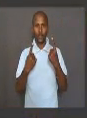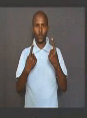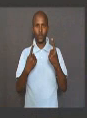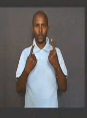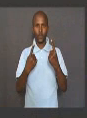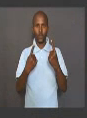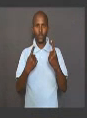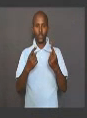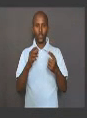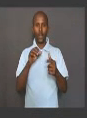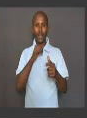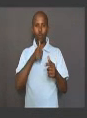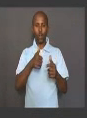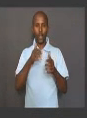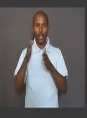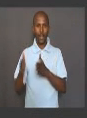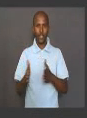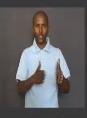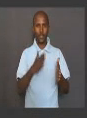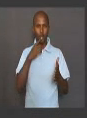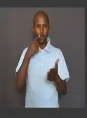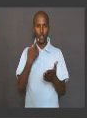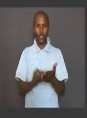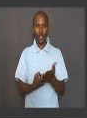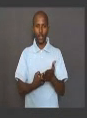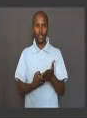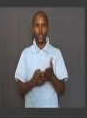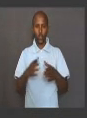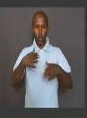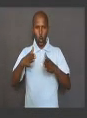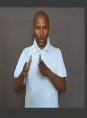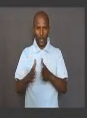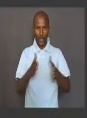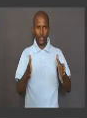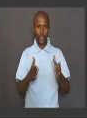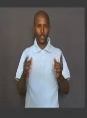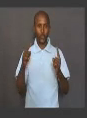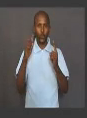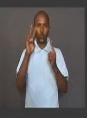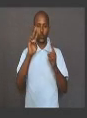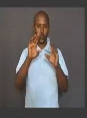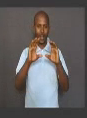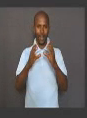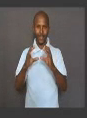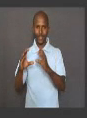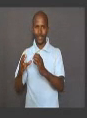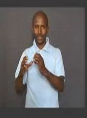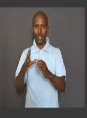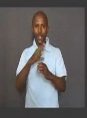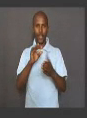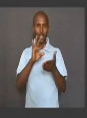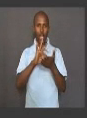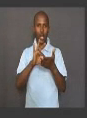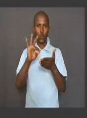Raw or unorganized data is organized into classes and